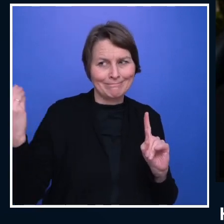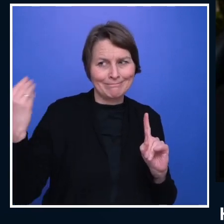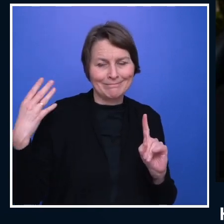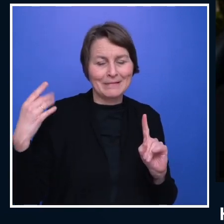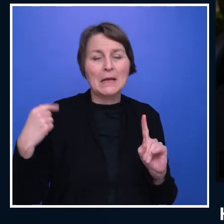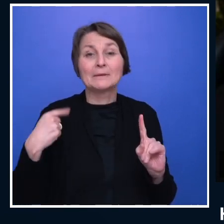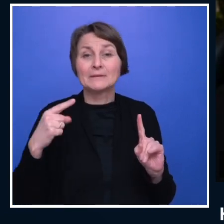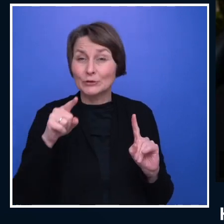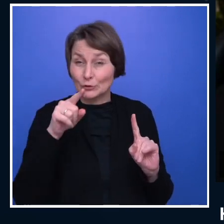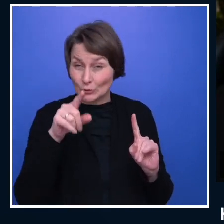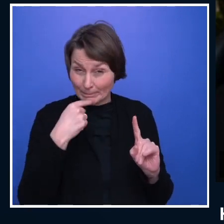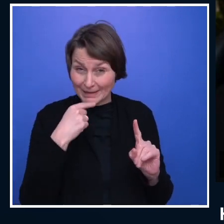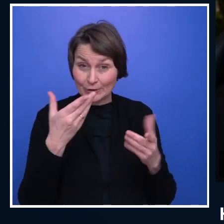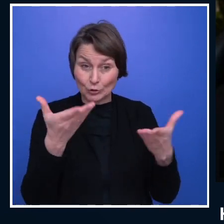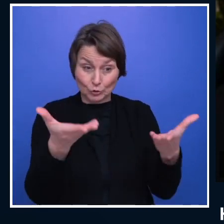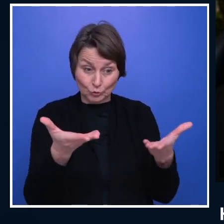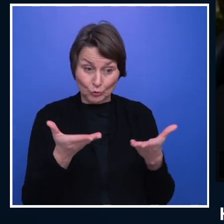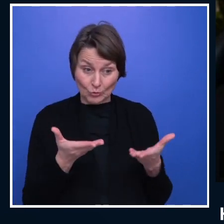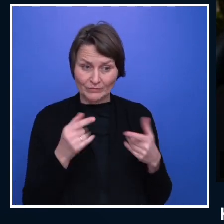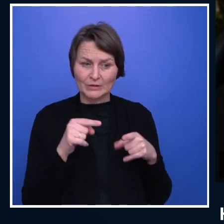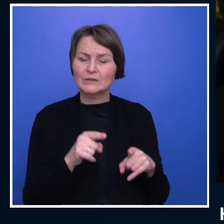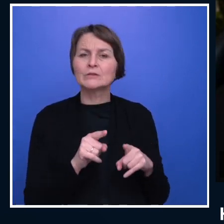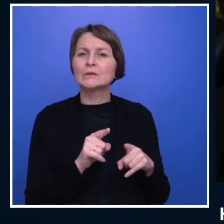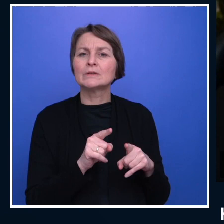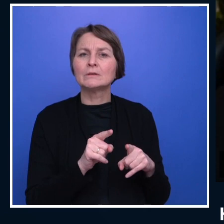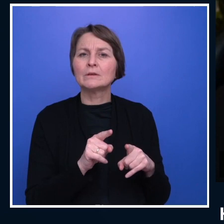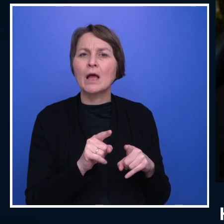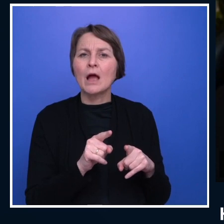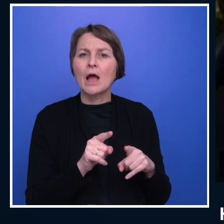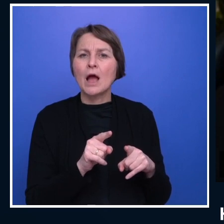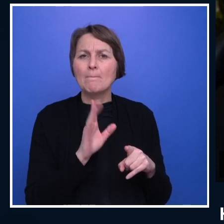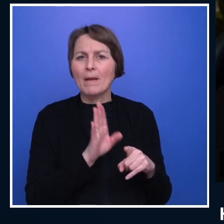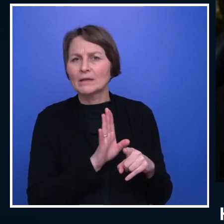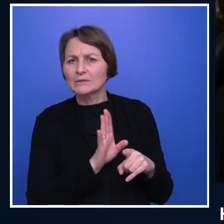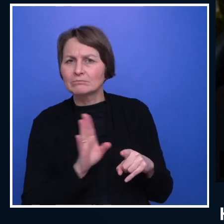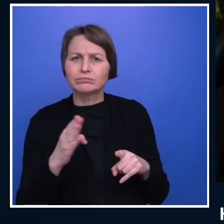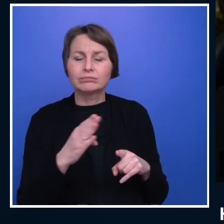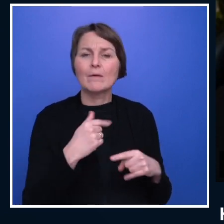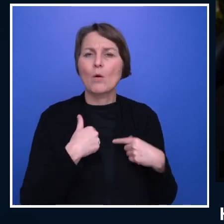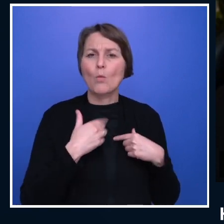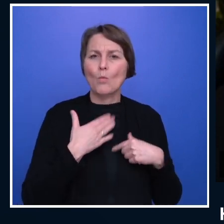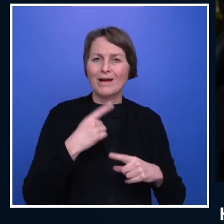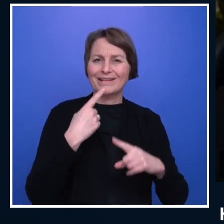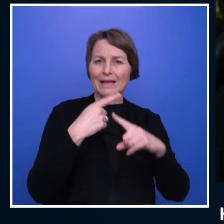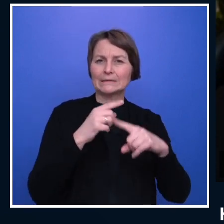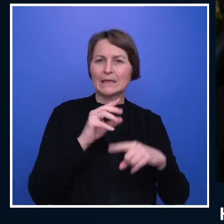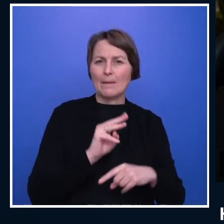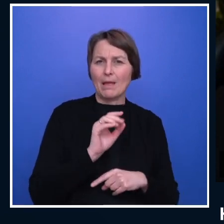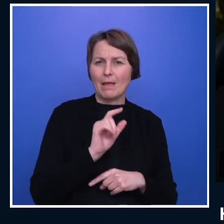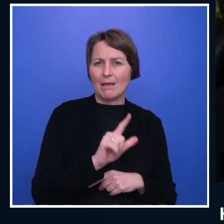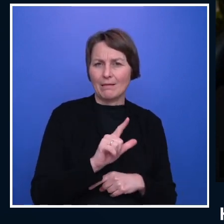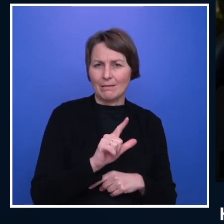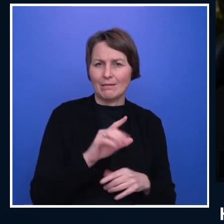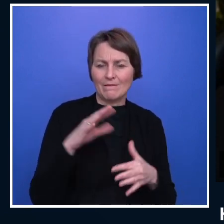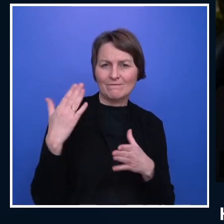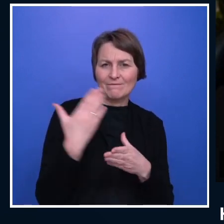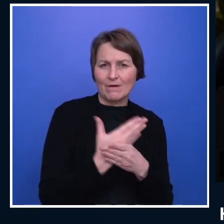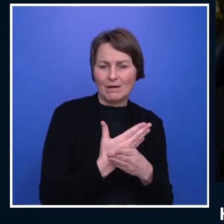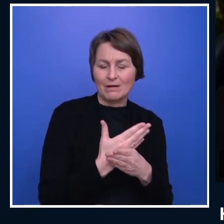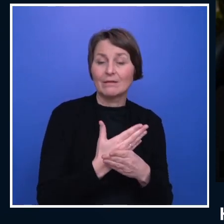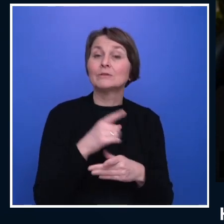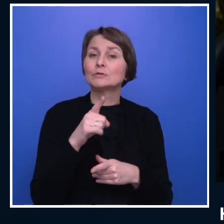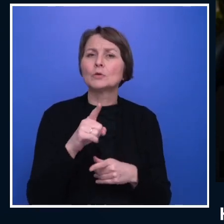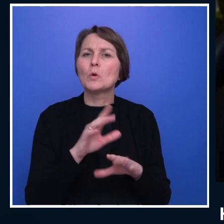redirects without having to maintain that XML file? Yeah, so without it actually being connected to your application itself.